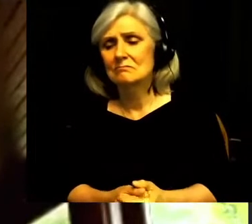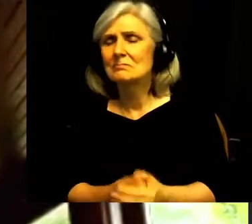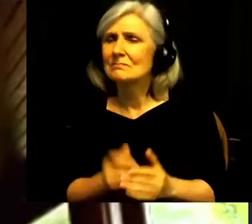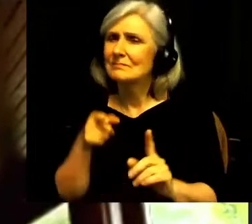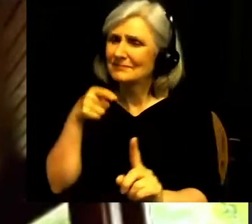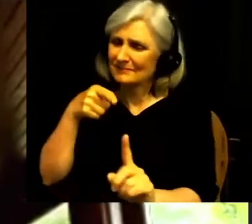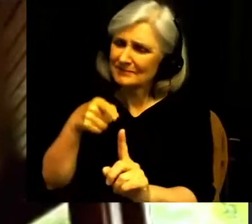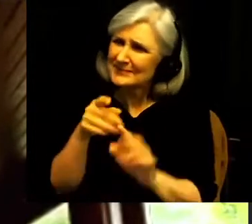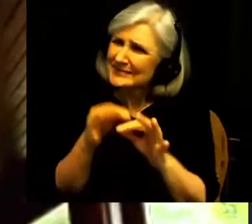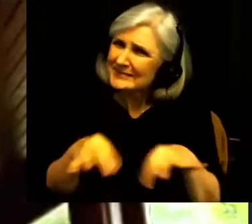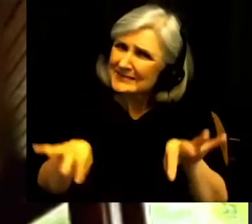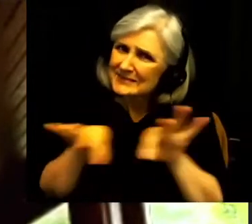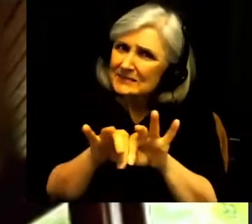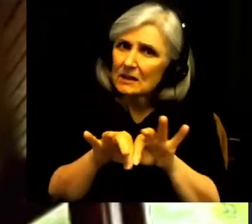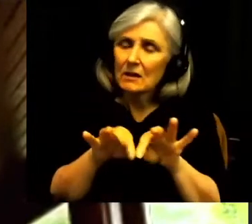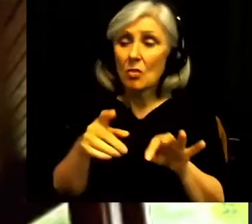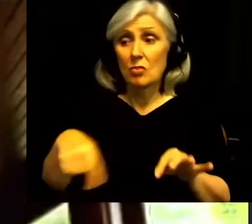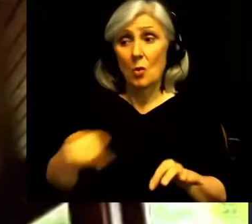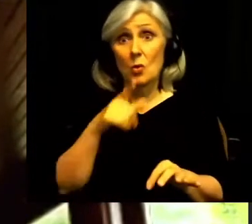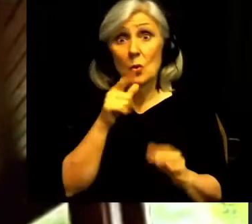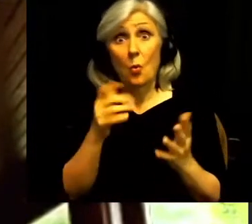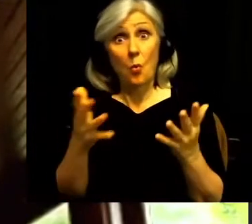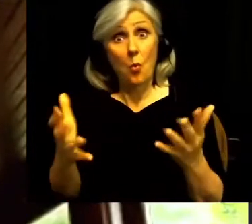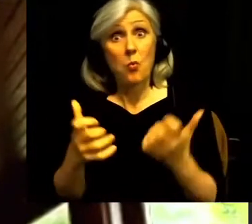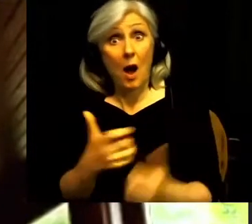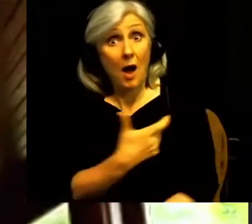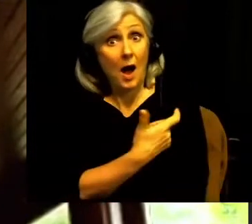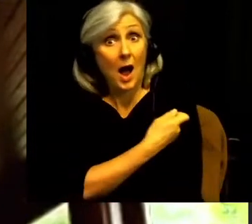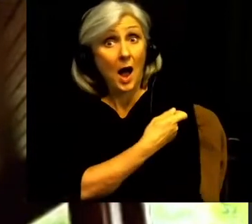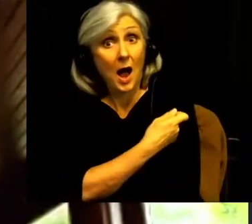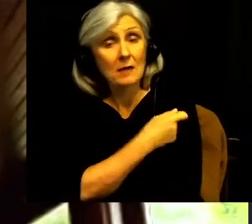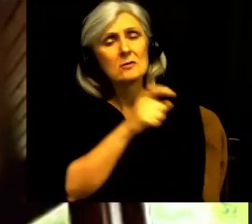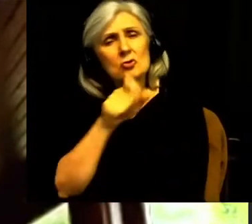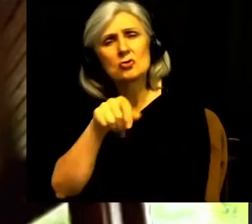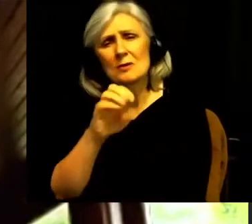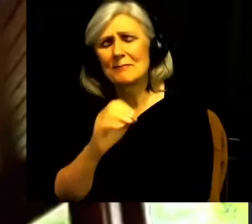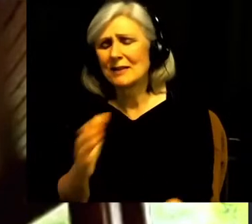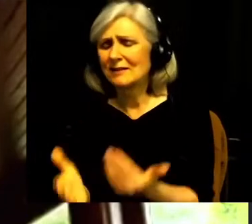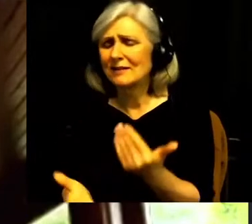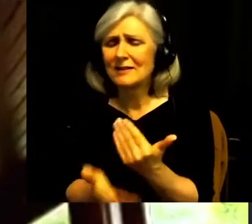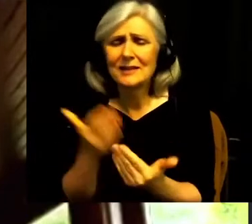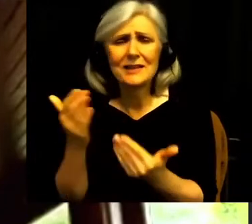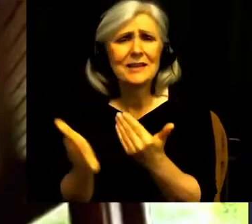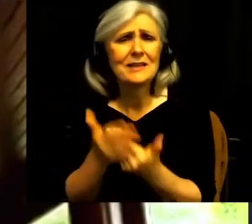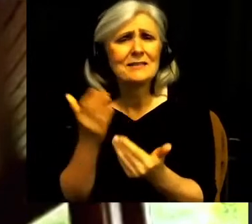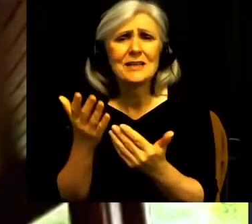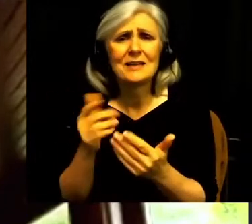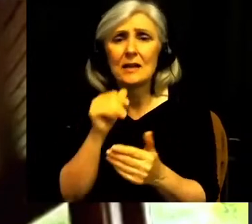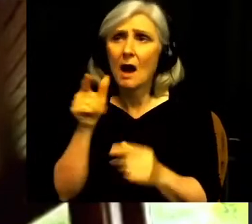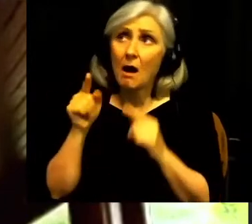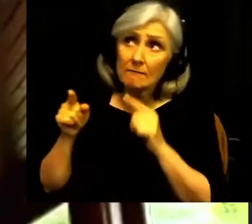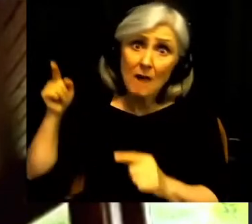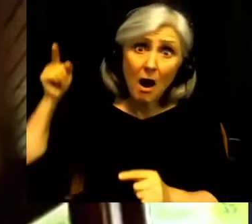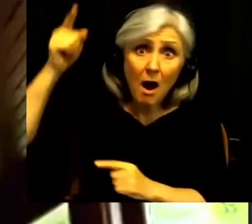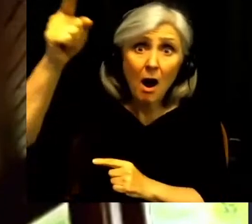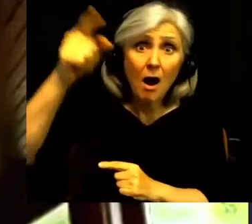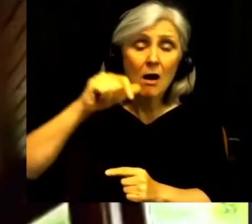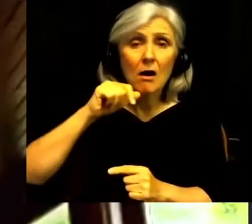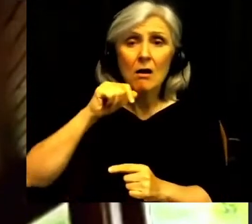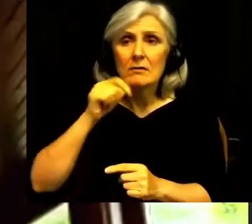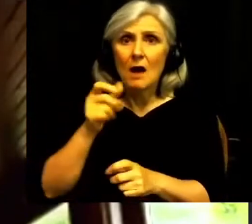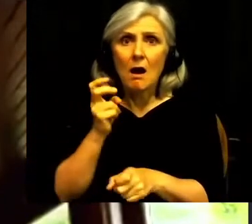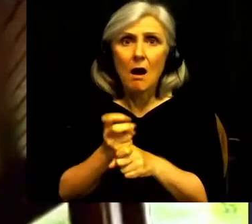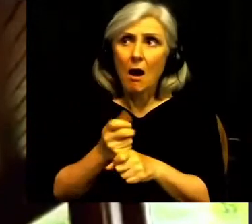vaccine can get a vaccine. So that we're continuing to work on reducing barriers to getting vaccines. And the other